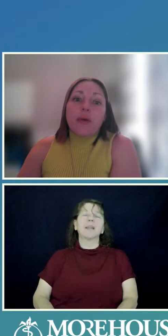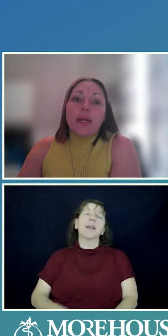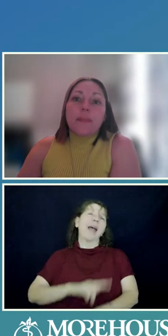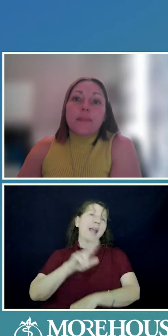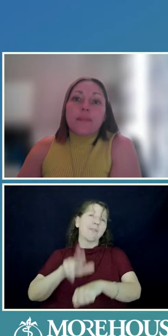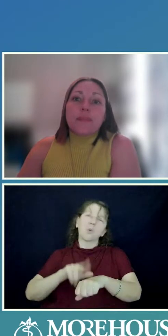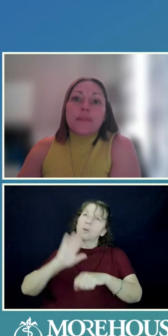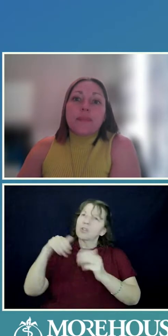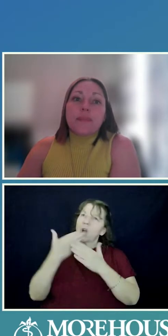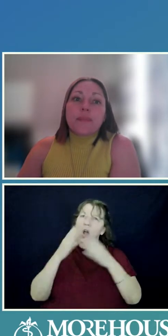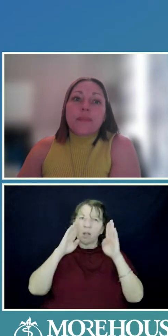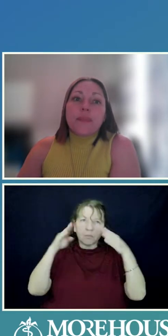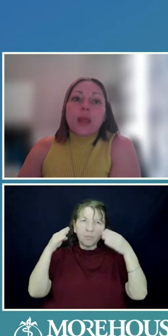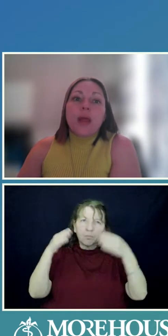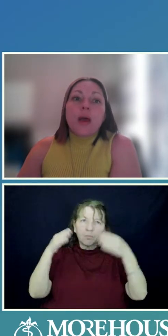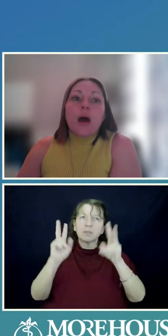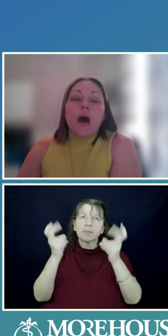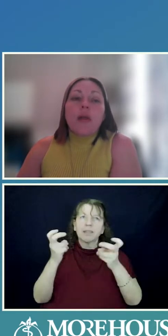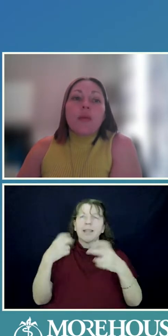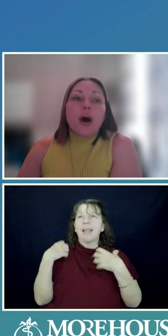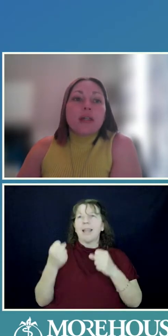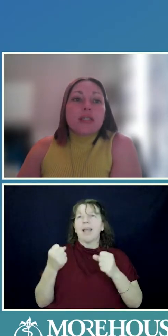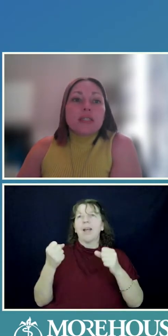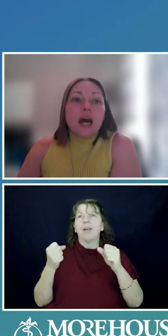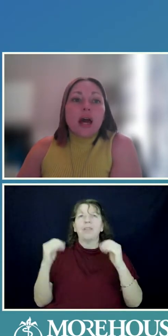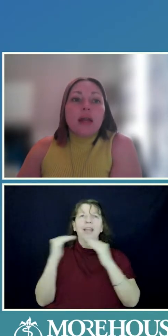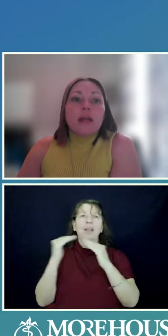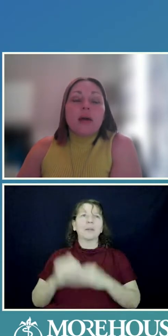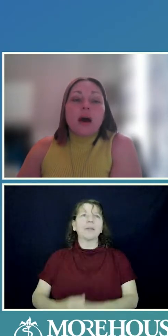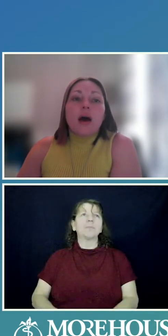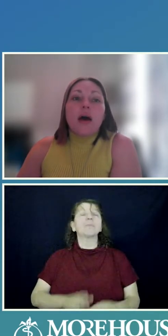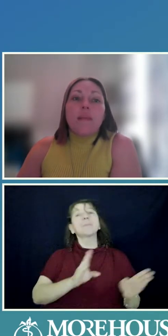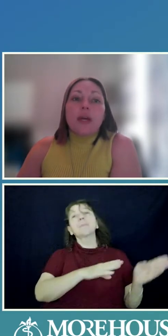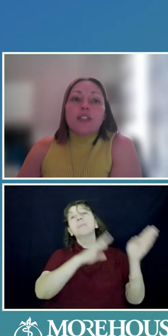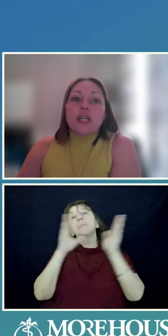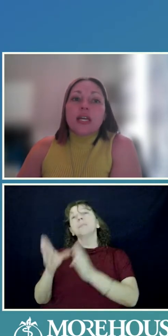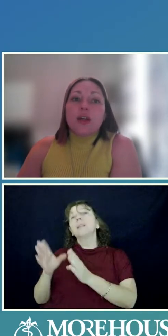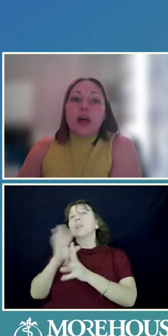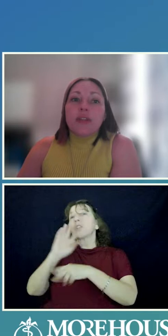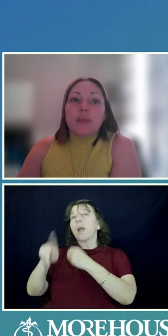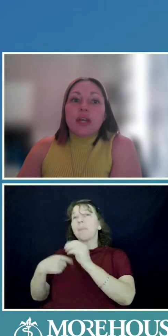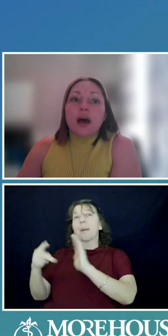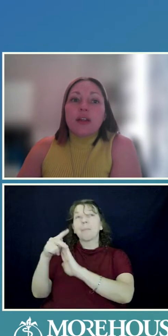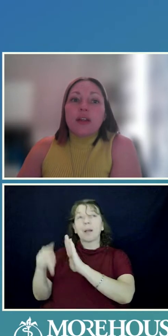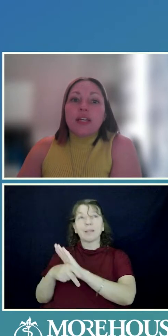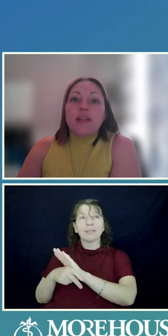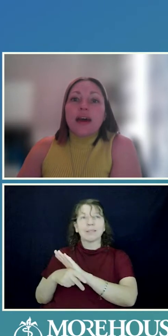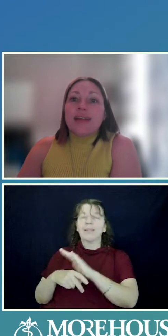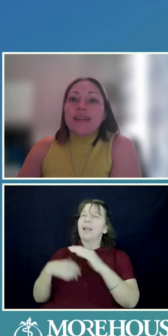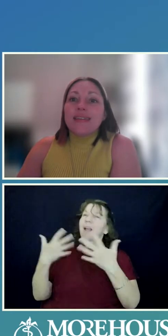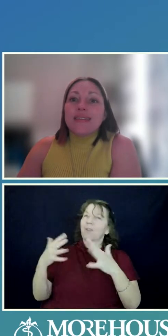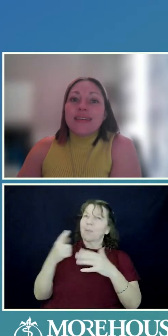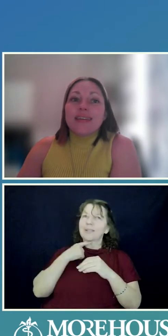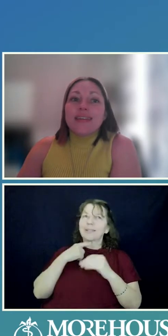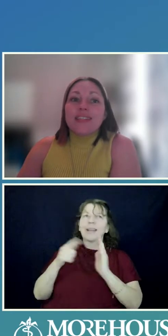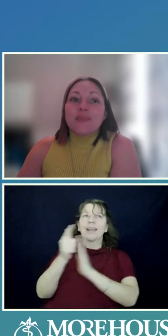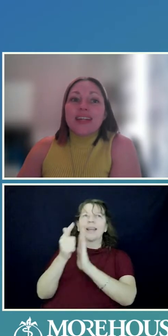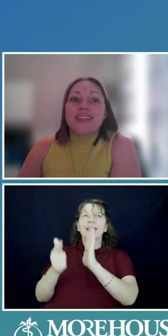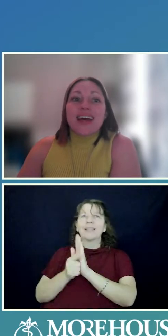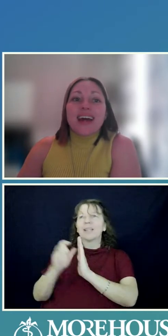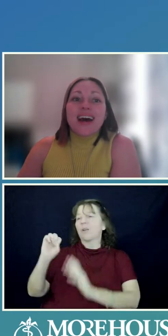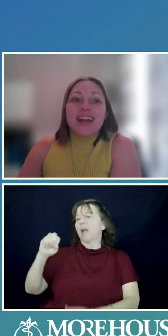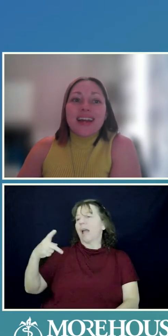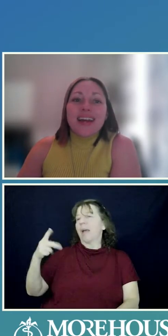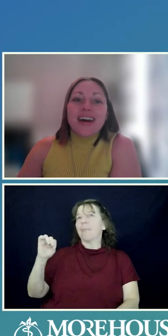health equity. On the policy side, I mentioned legal epidemiology. That is the